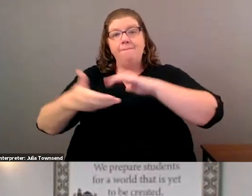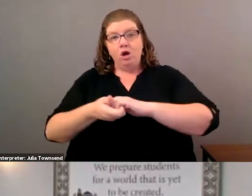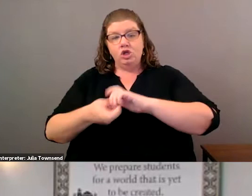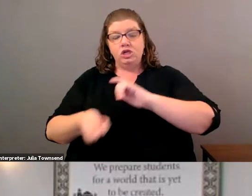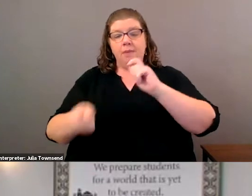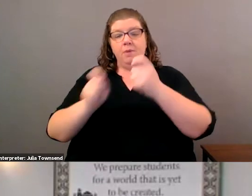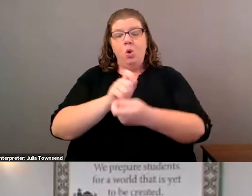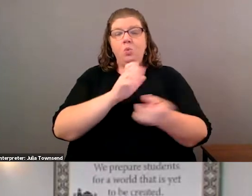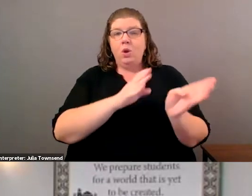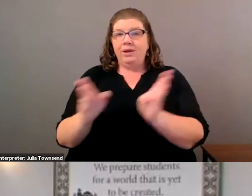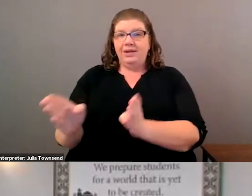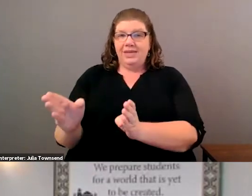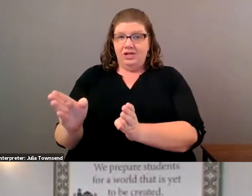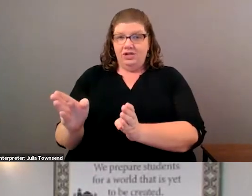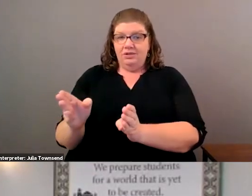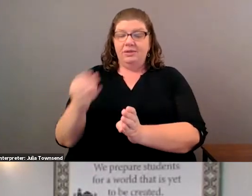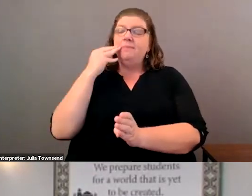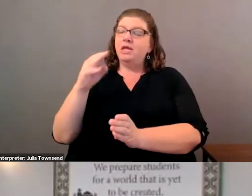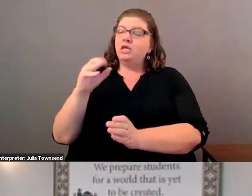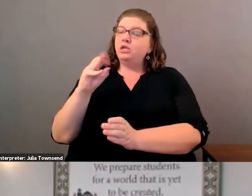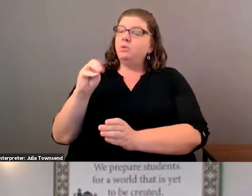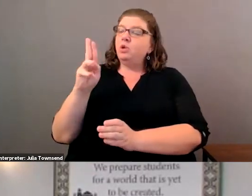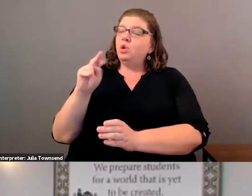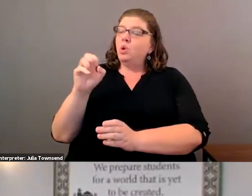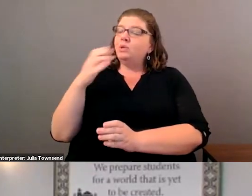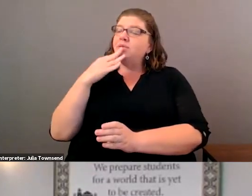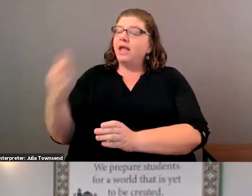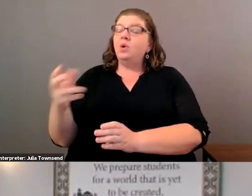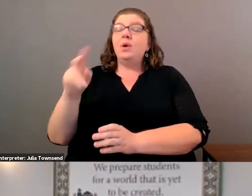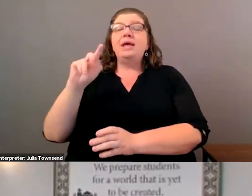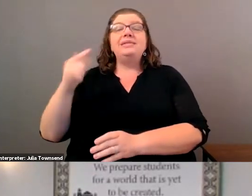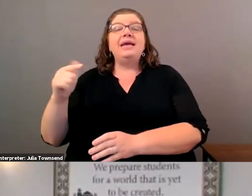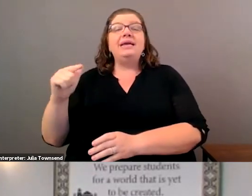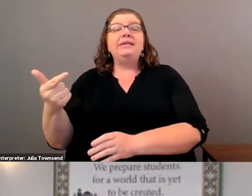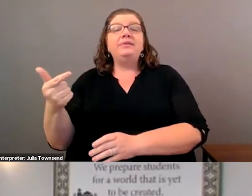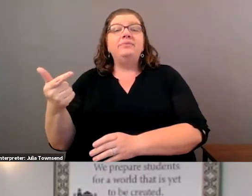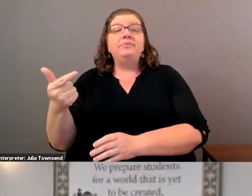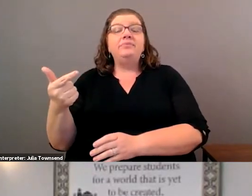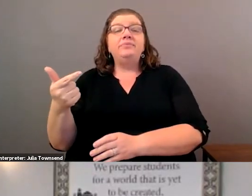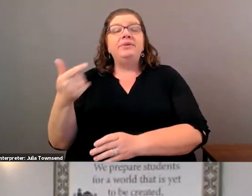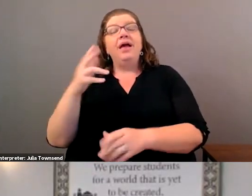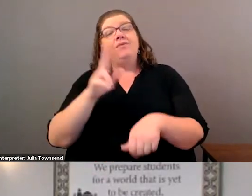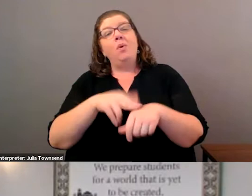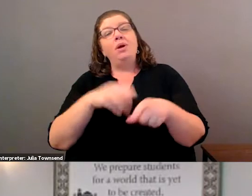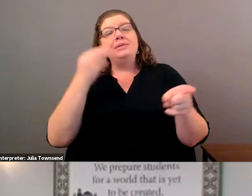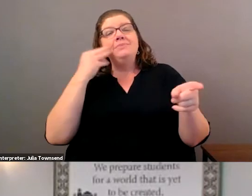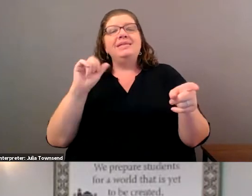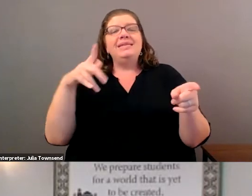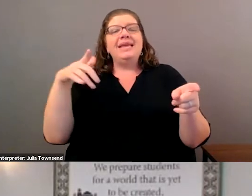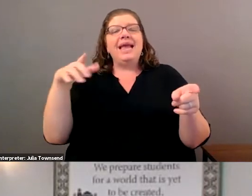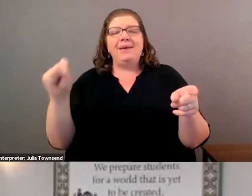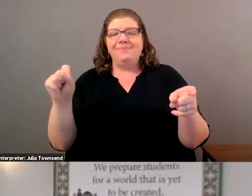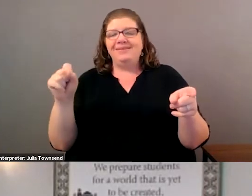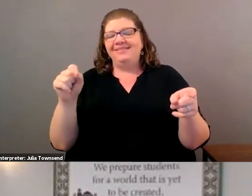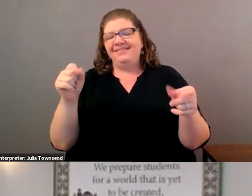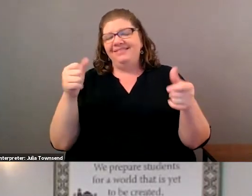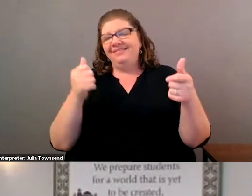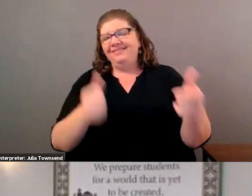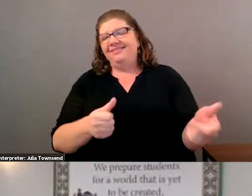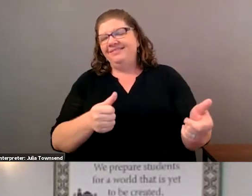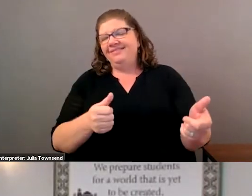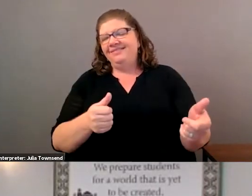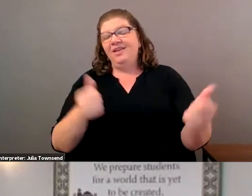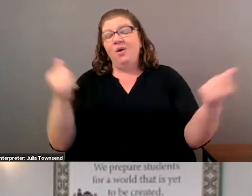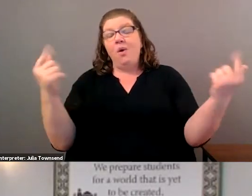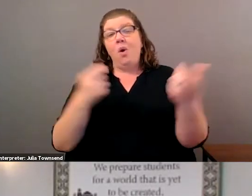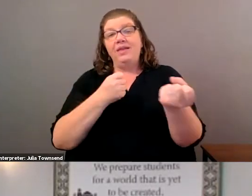reorganization. Ms. Munoz, thank you. And a second? Oh, of course, Ms. Capps. All in